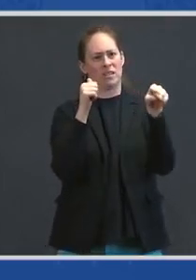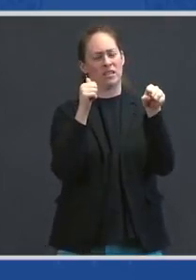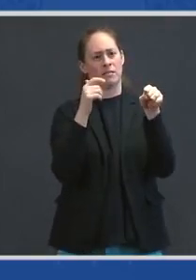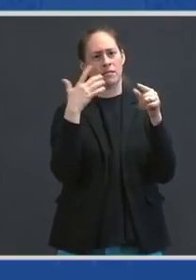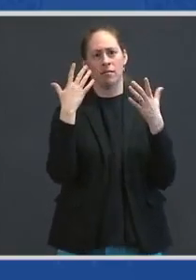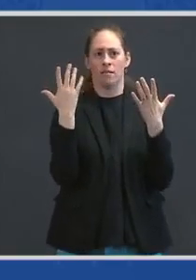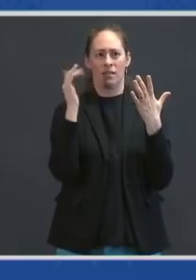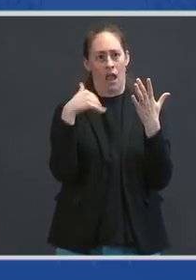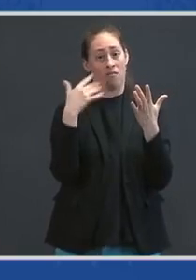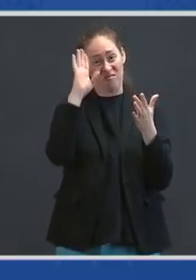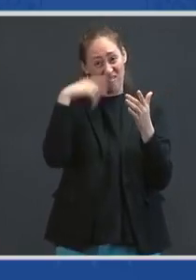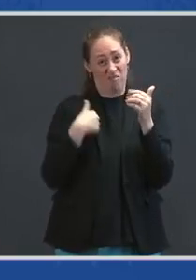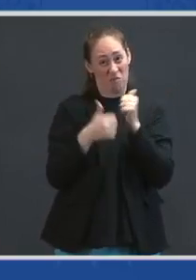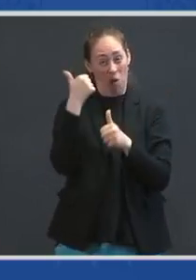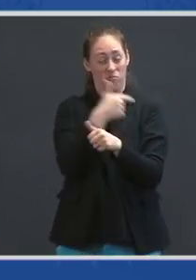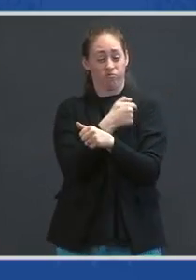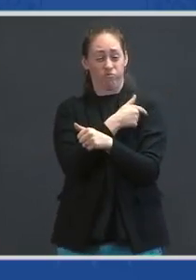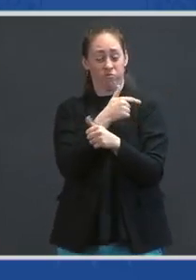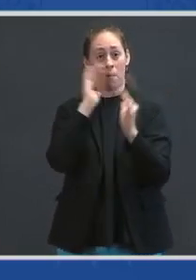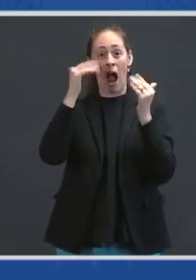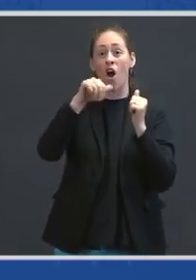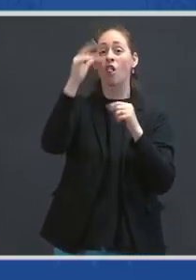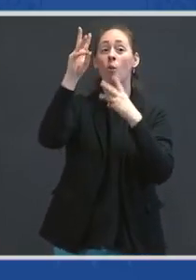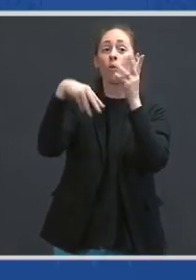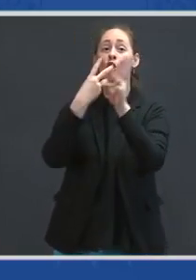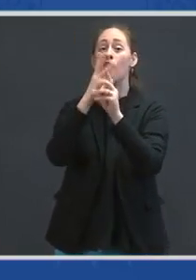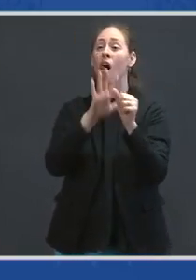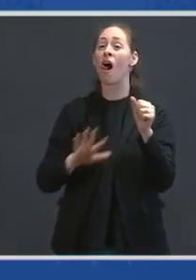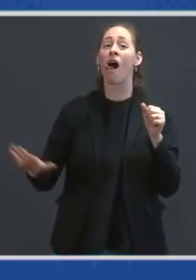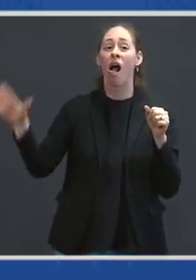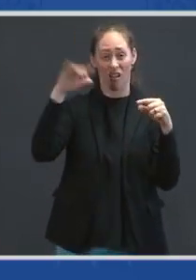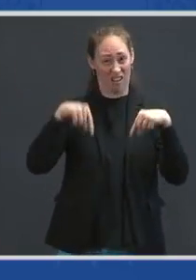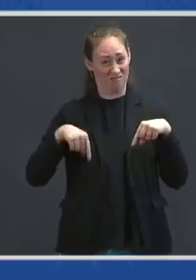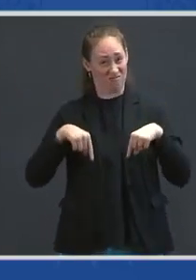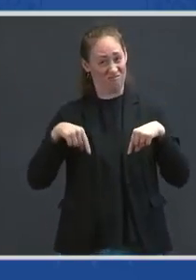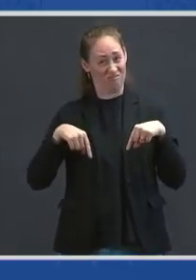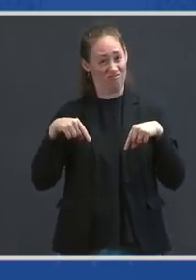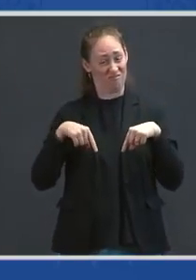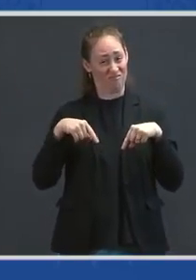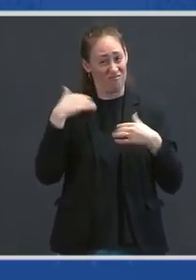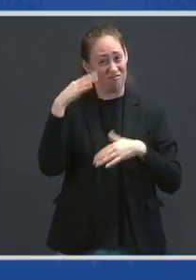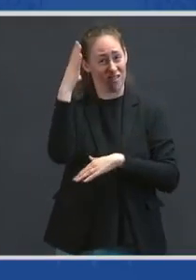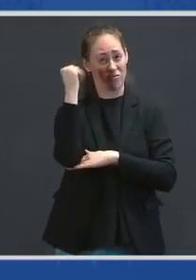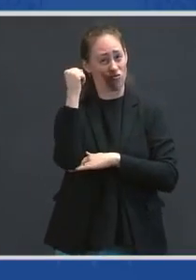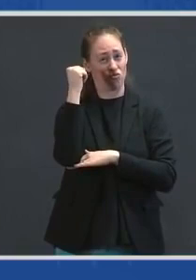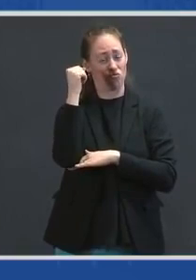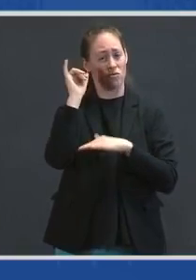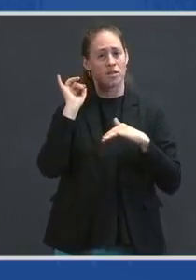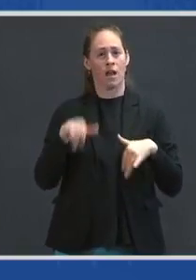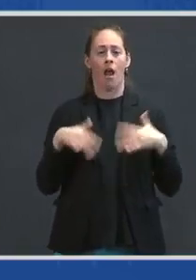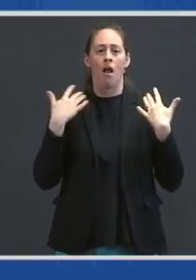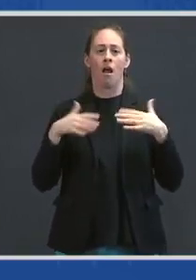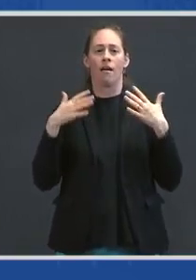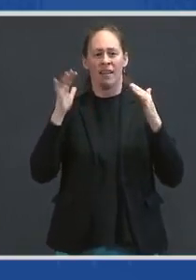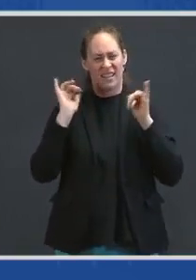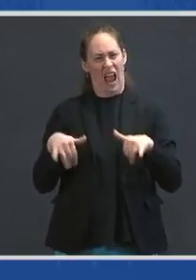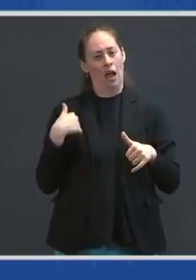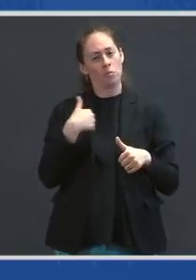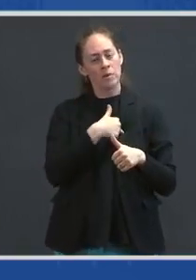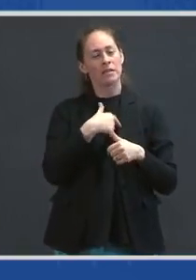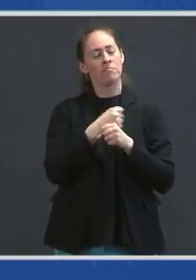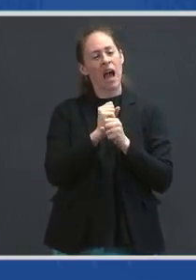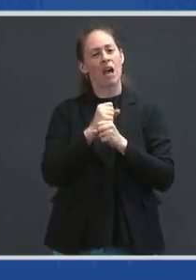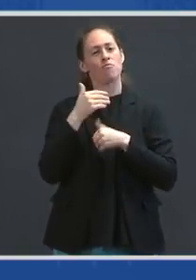with among the highest percentage of population fully vaccinated. That's progress we promised. It's also true